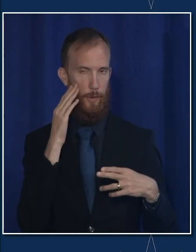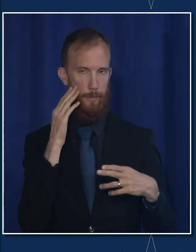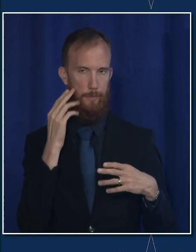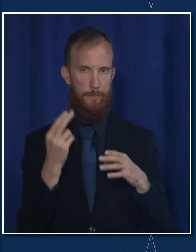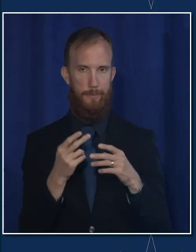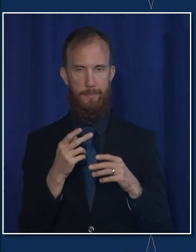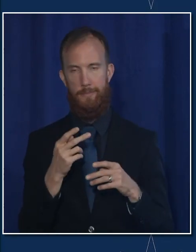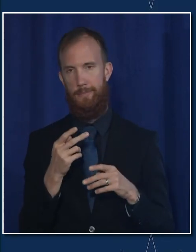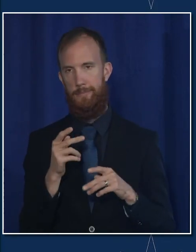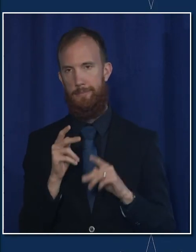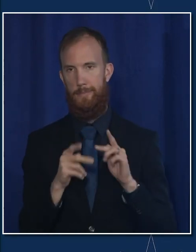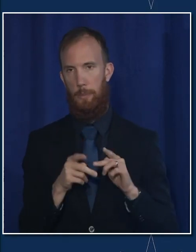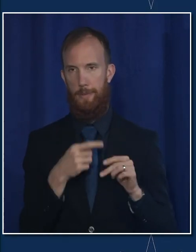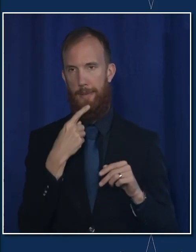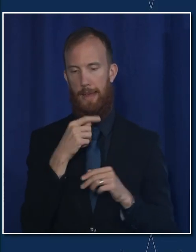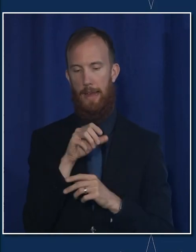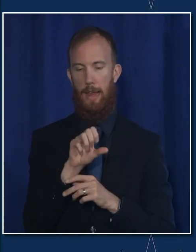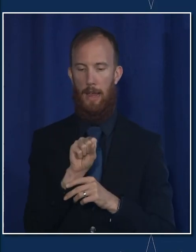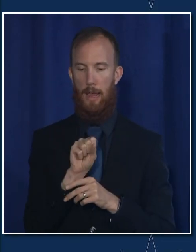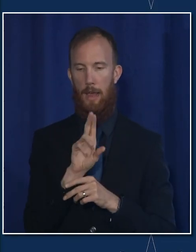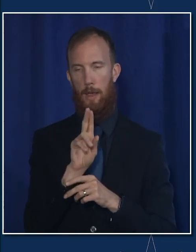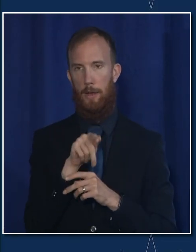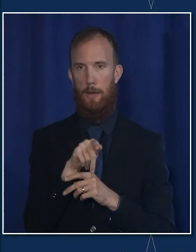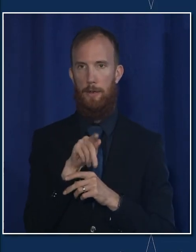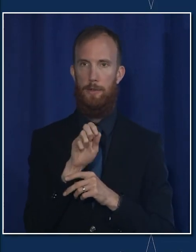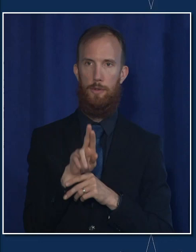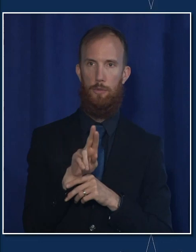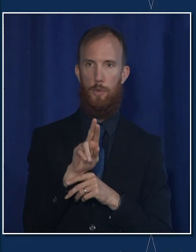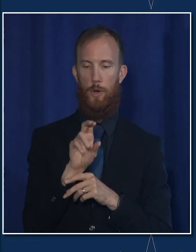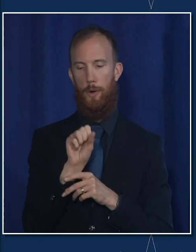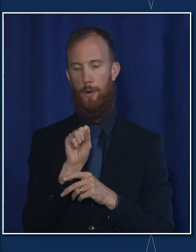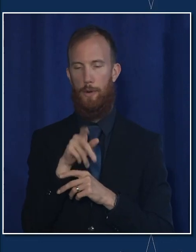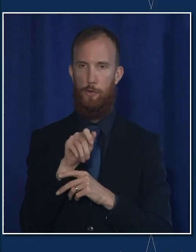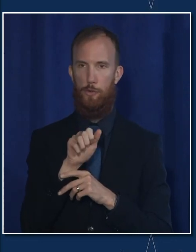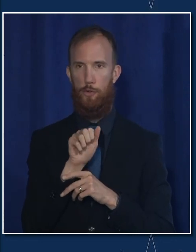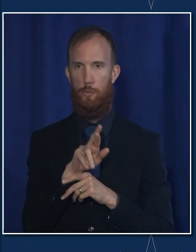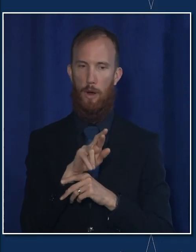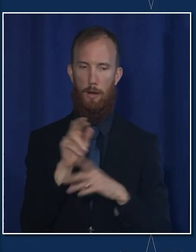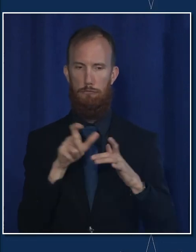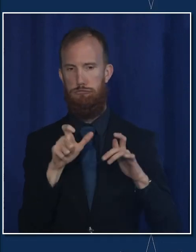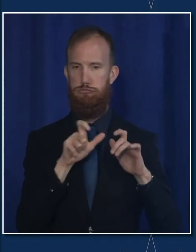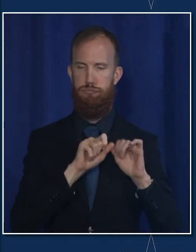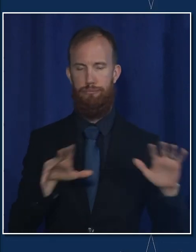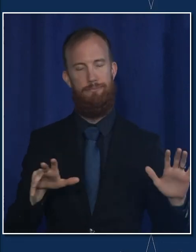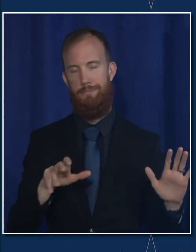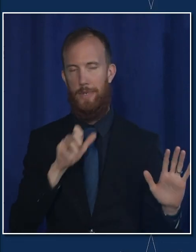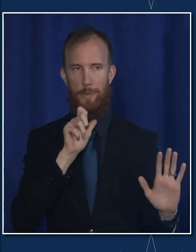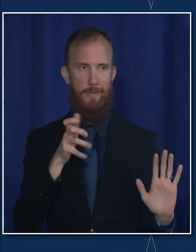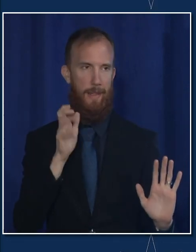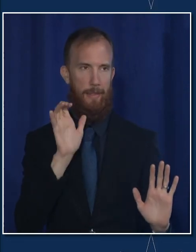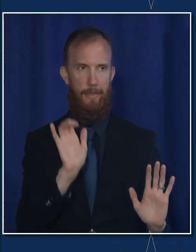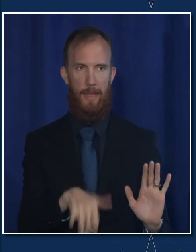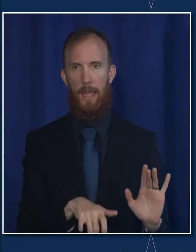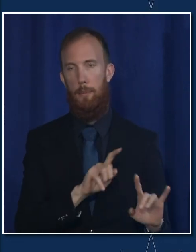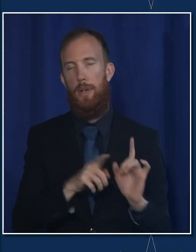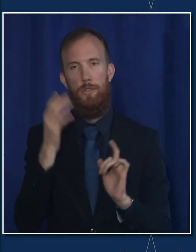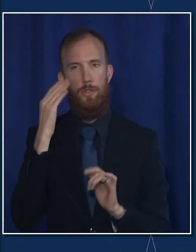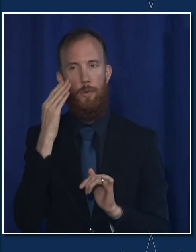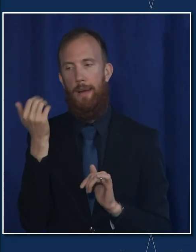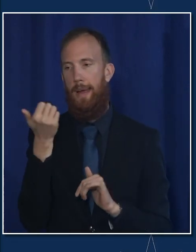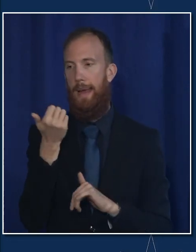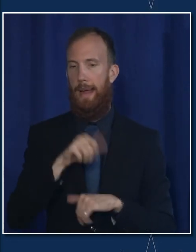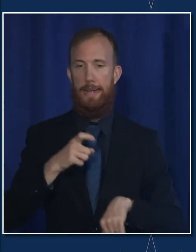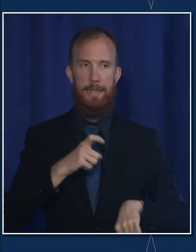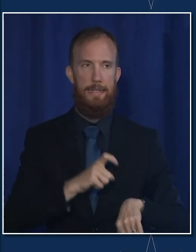Right. But we've seen cases. And so every time there is an outbreak of any kind, CDPH is always on it. It